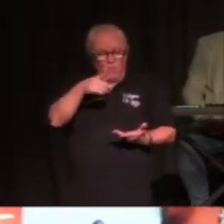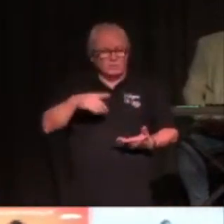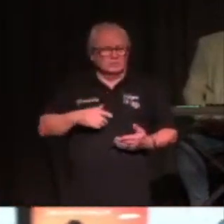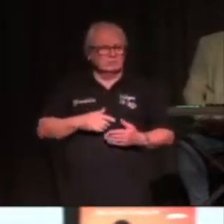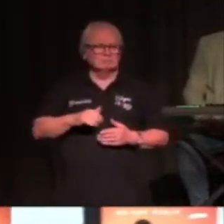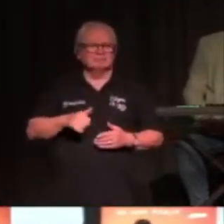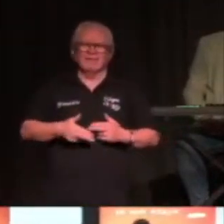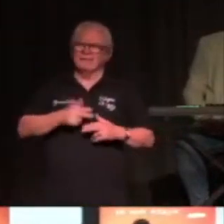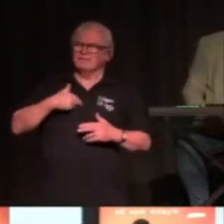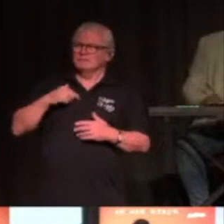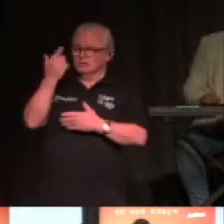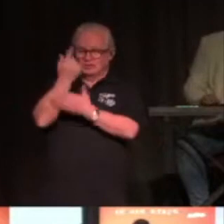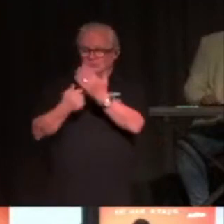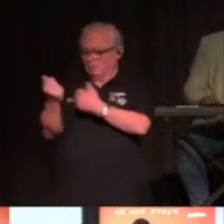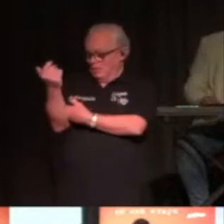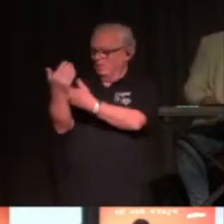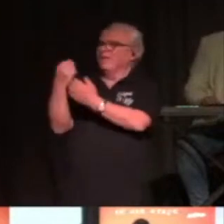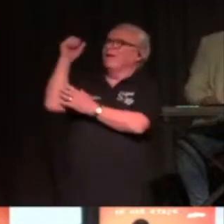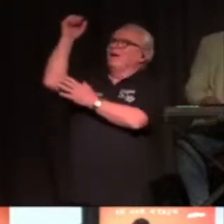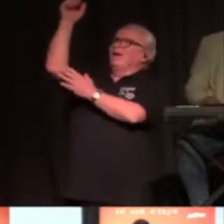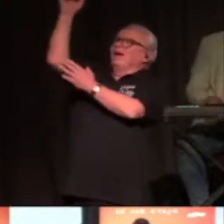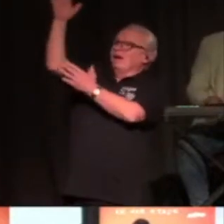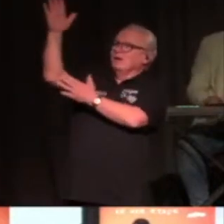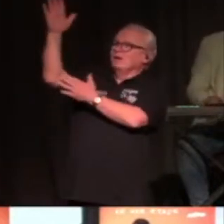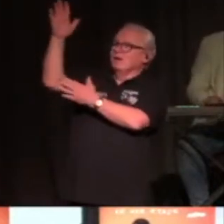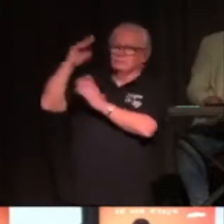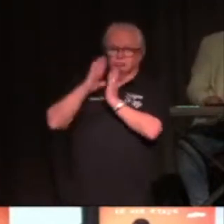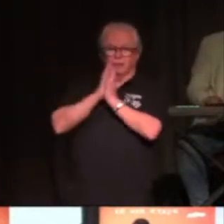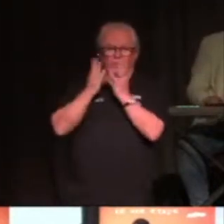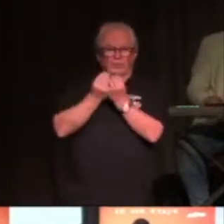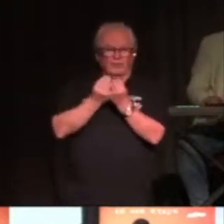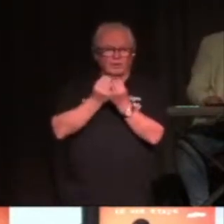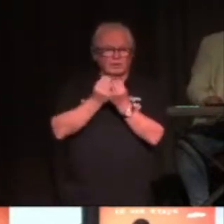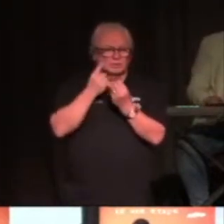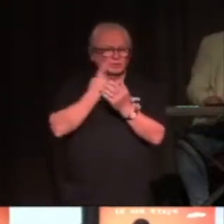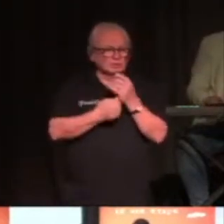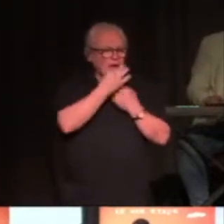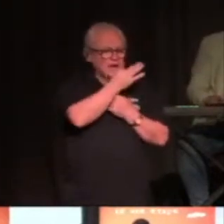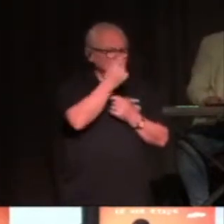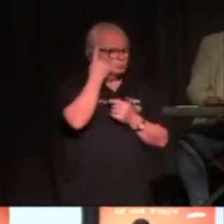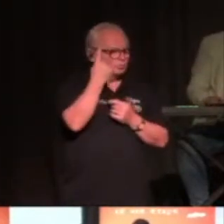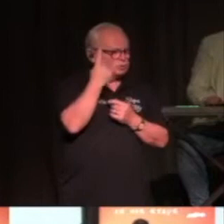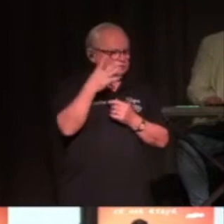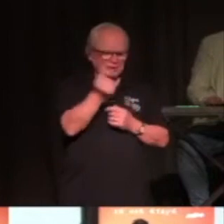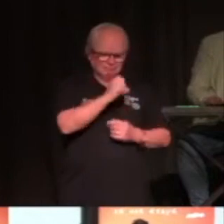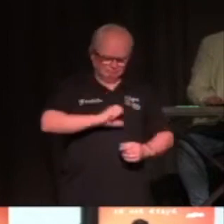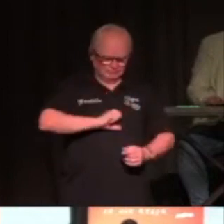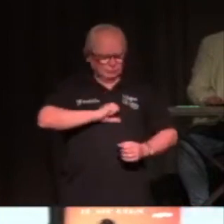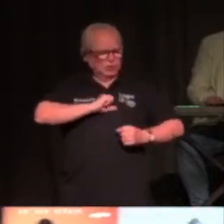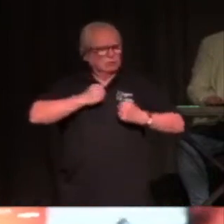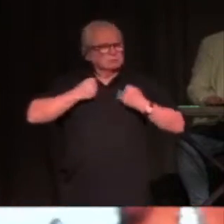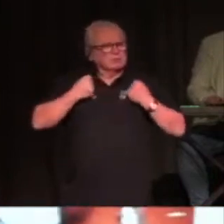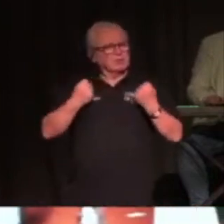If that's you this morning, lift up your hand and we'll see you and we'll pray with you. Is there one? Take that courage today. It's taking